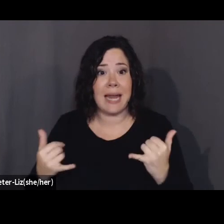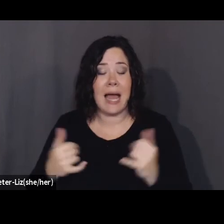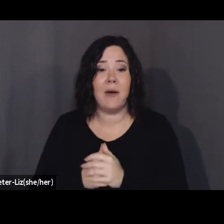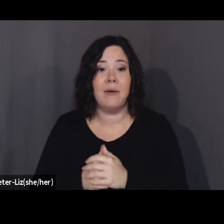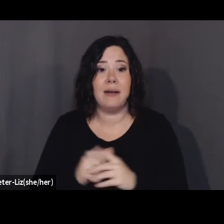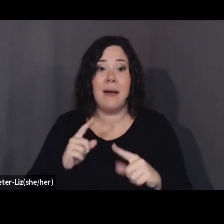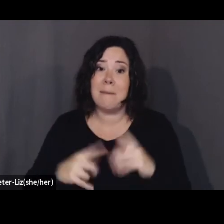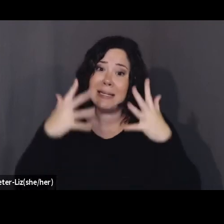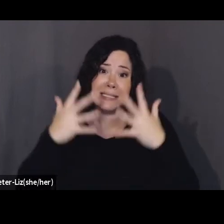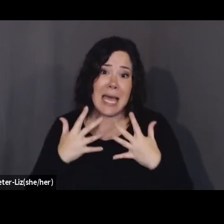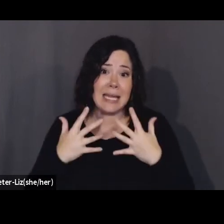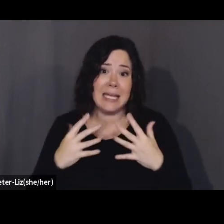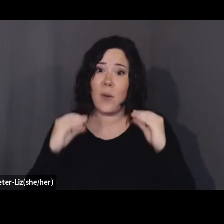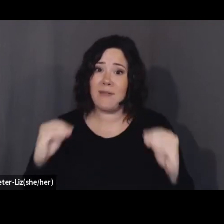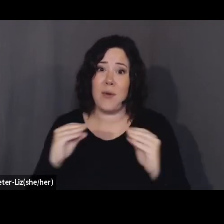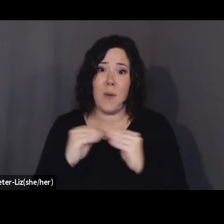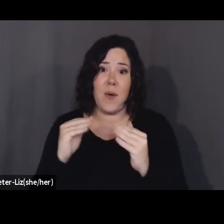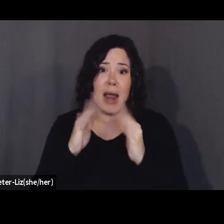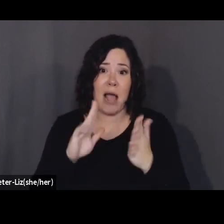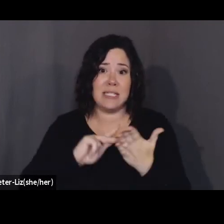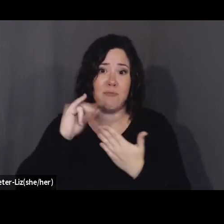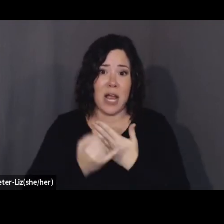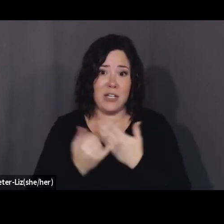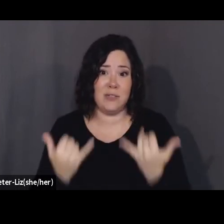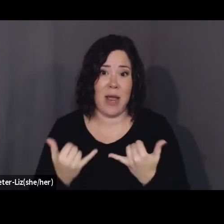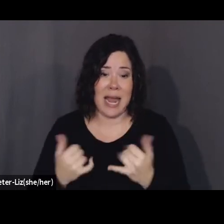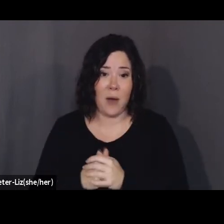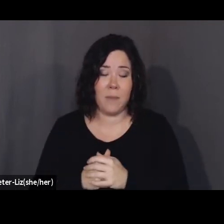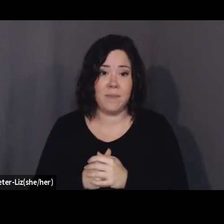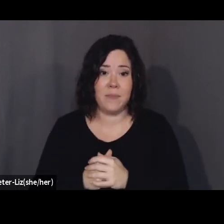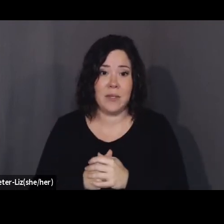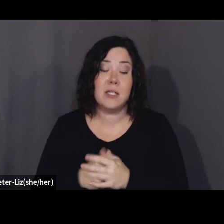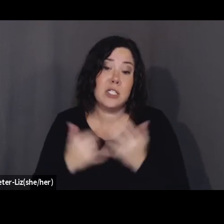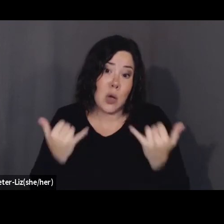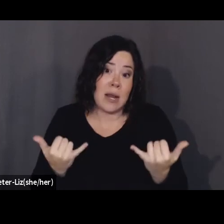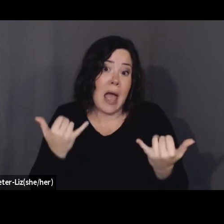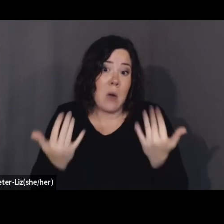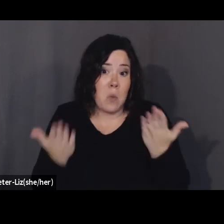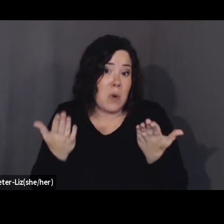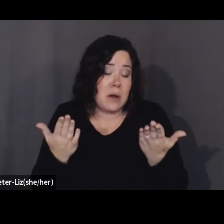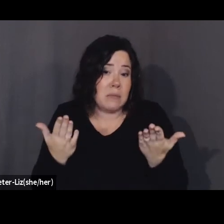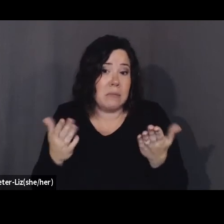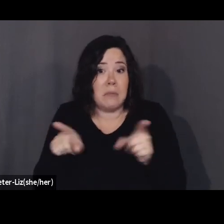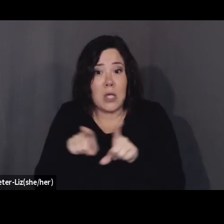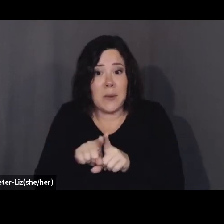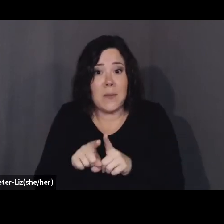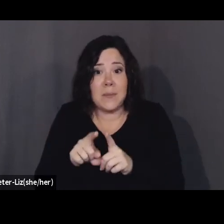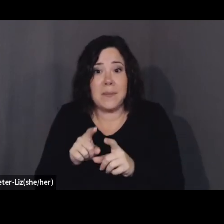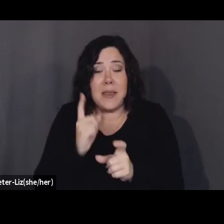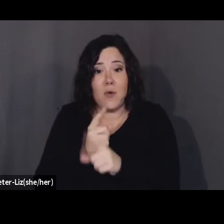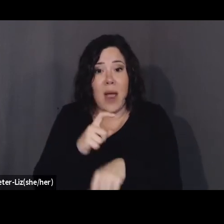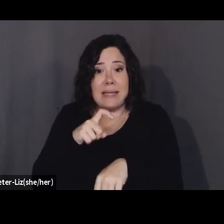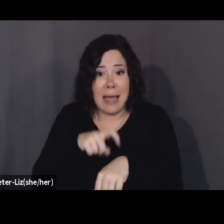we don't have any more housing projects right now. So now would also maybe be the time to reach out. I would love to